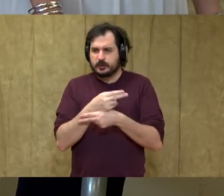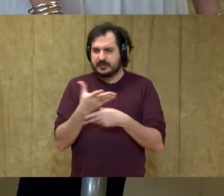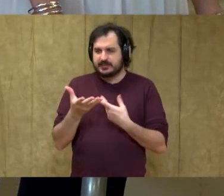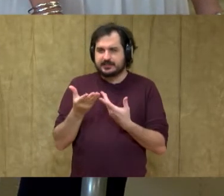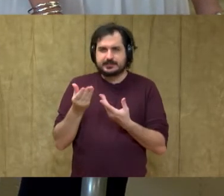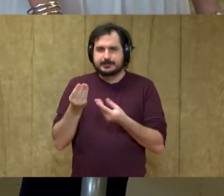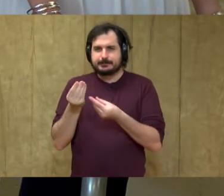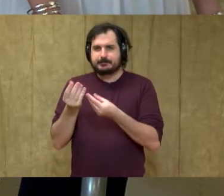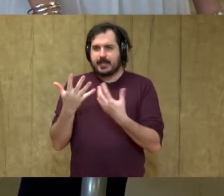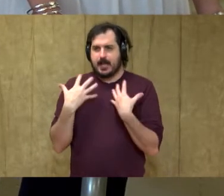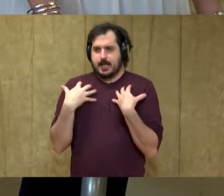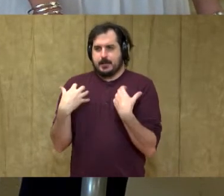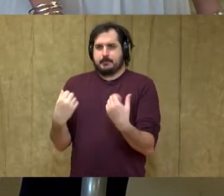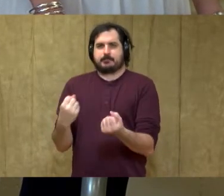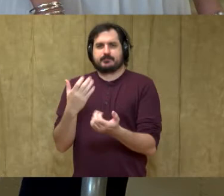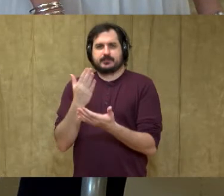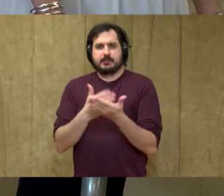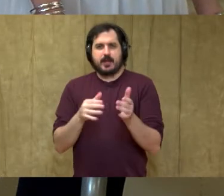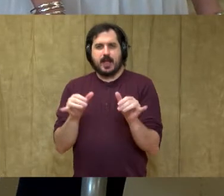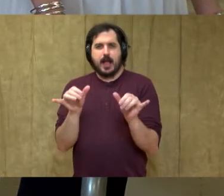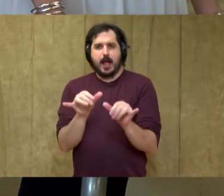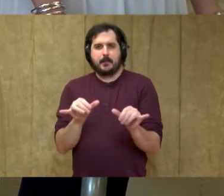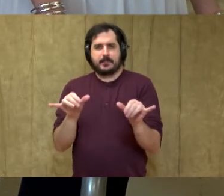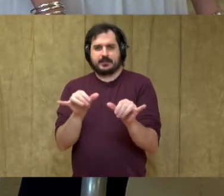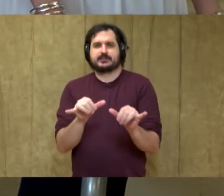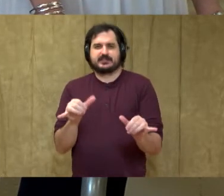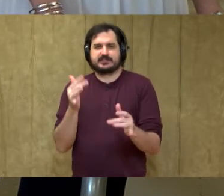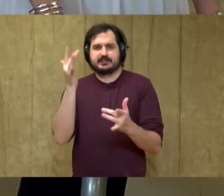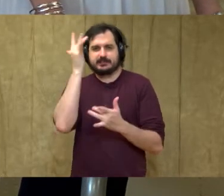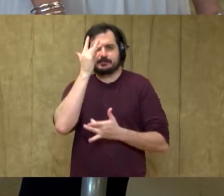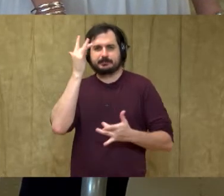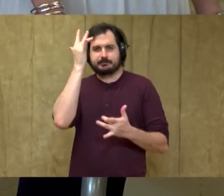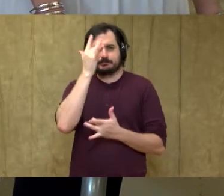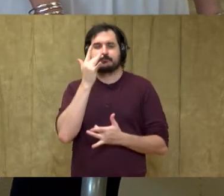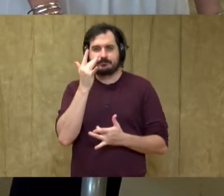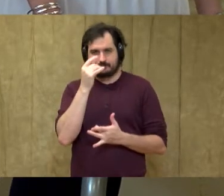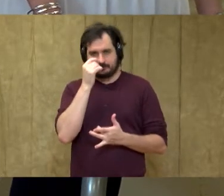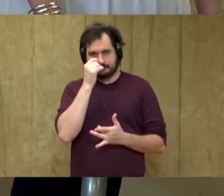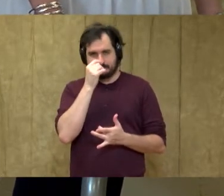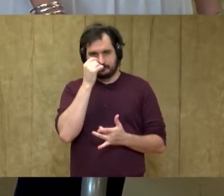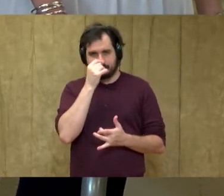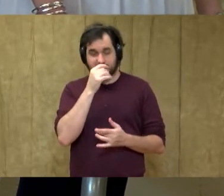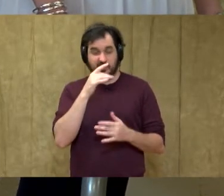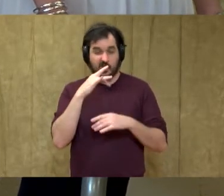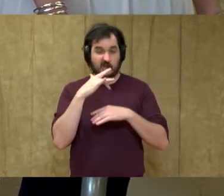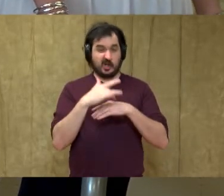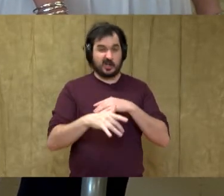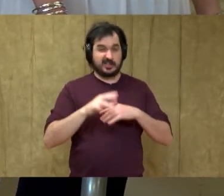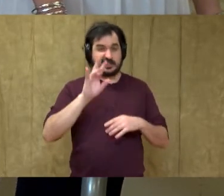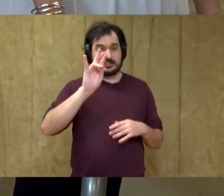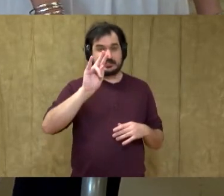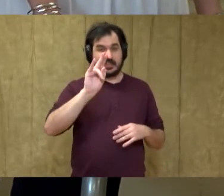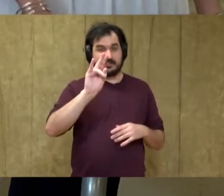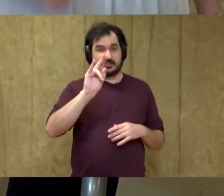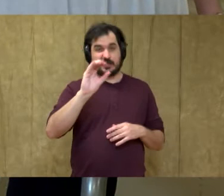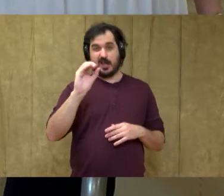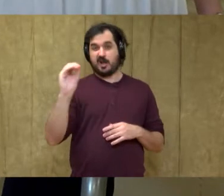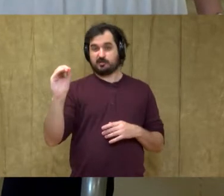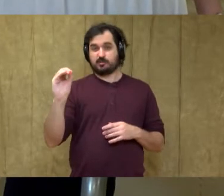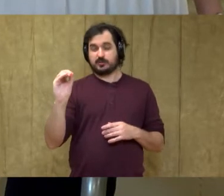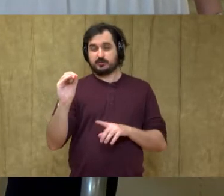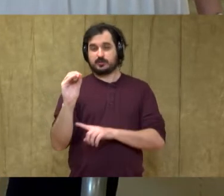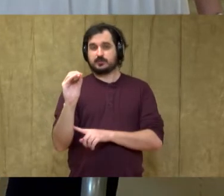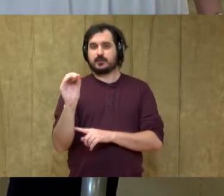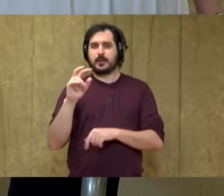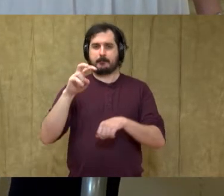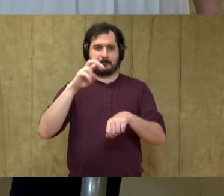the early 1700s, potatoes were being raised in England as a food crop. So